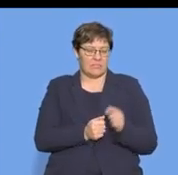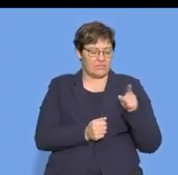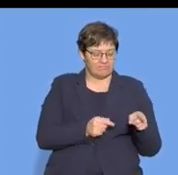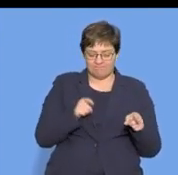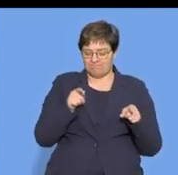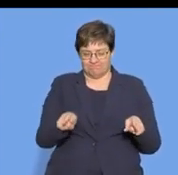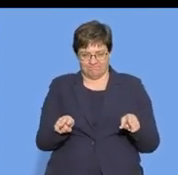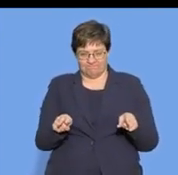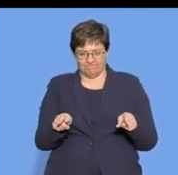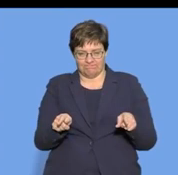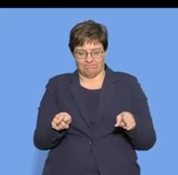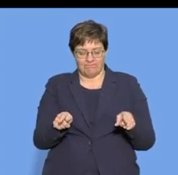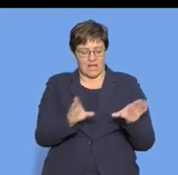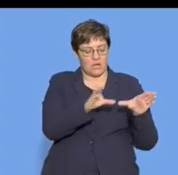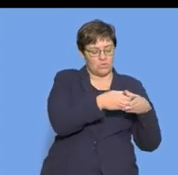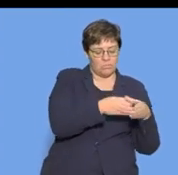between two